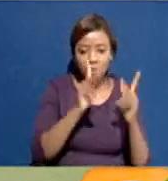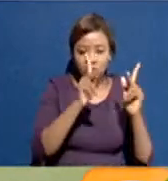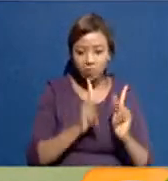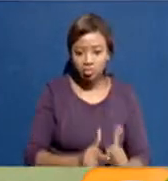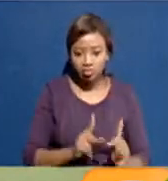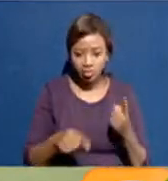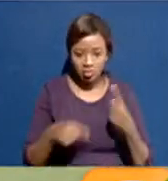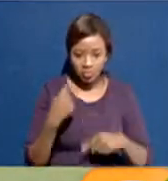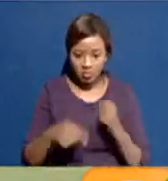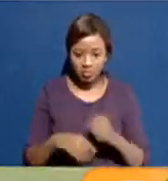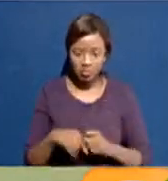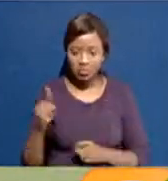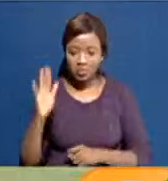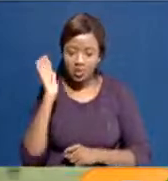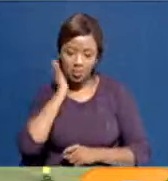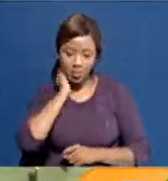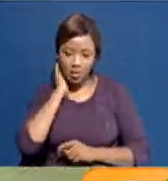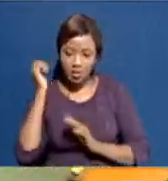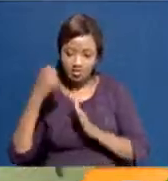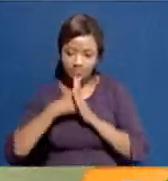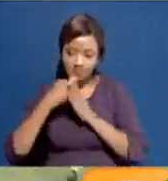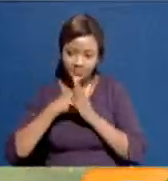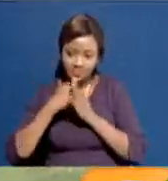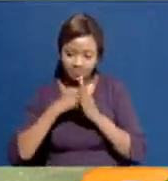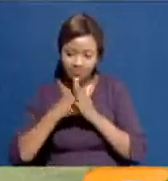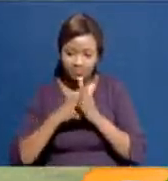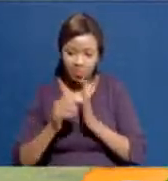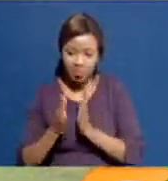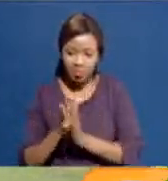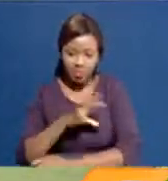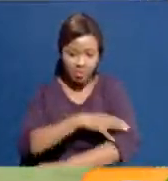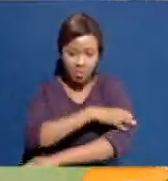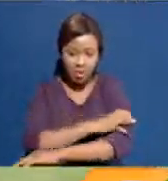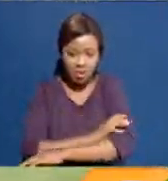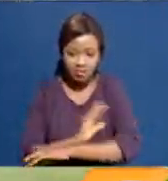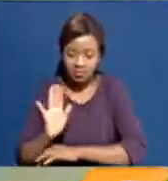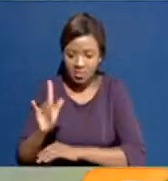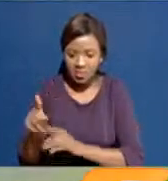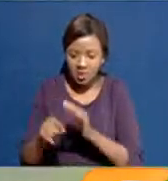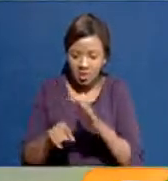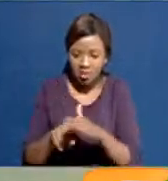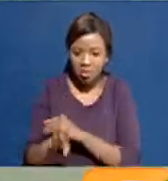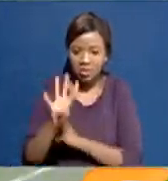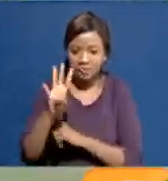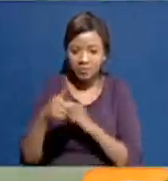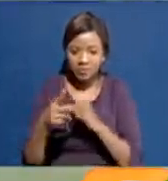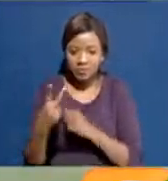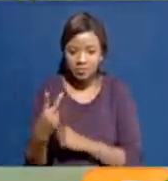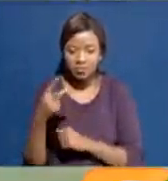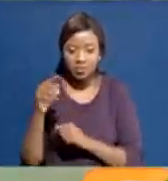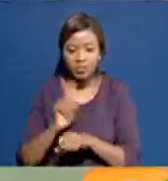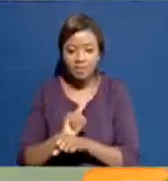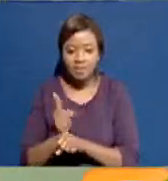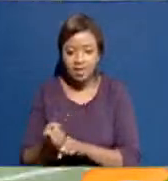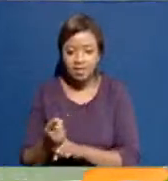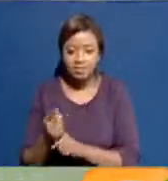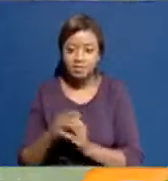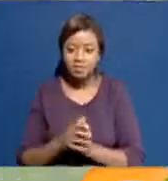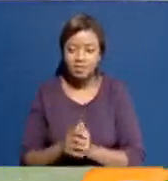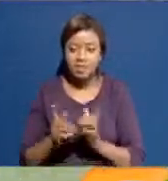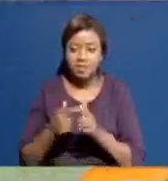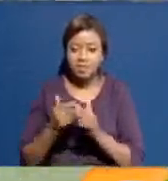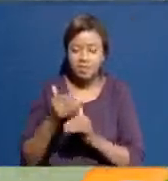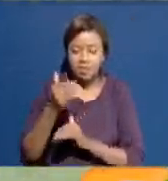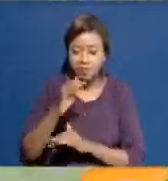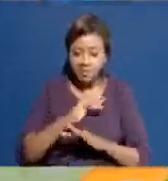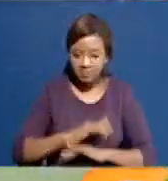Kisumu. Muranga were off to a flyer with captain John Kiplagat scoring in the 42nd minute for a 1-0 lead at halftime. 2 minutes after